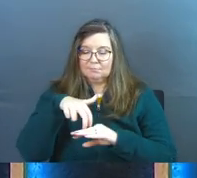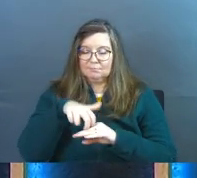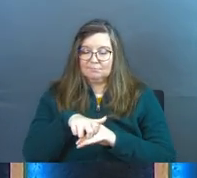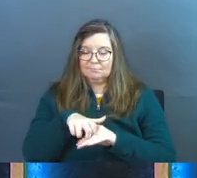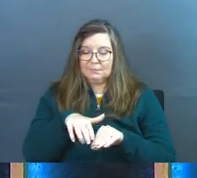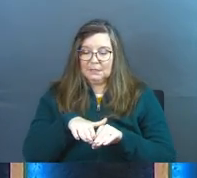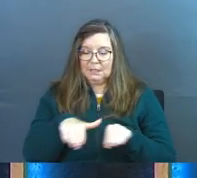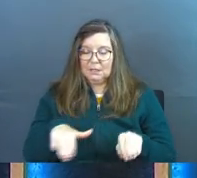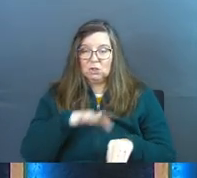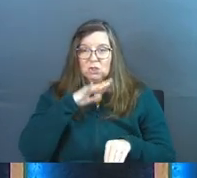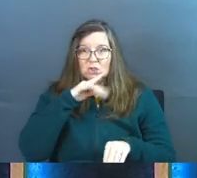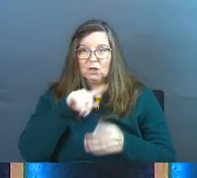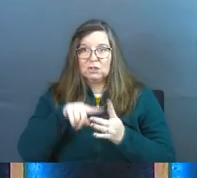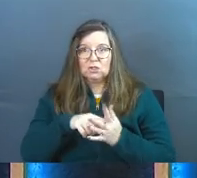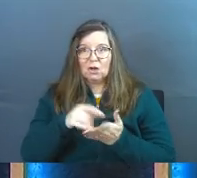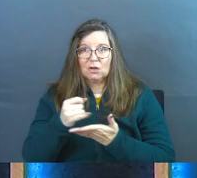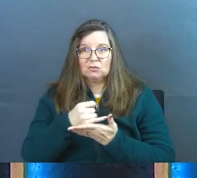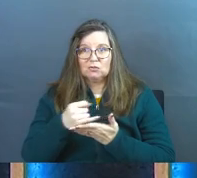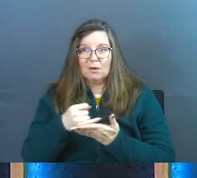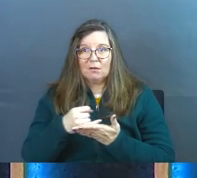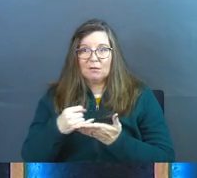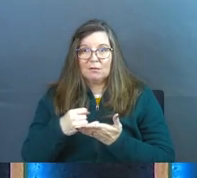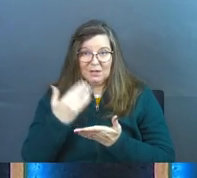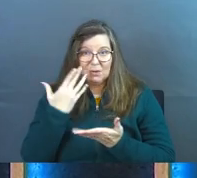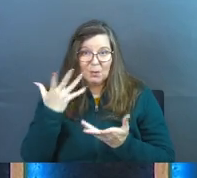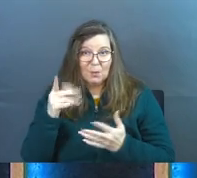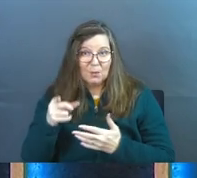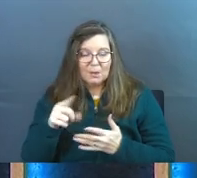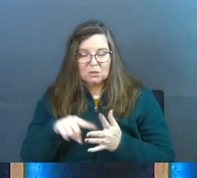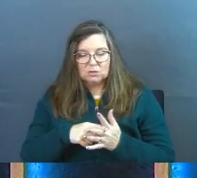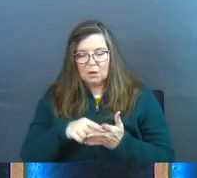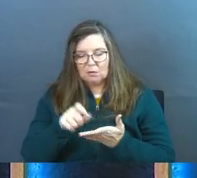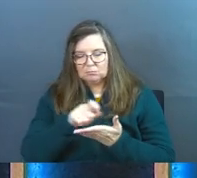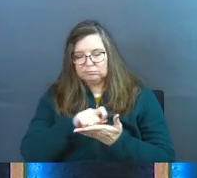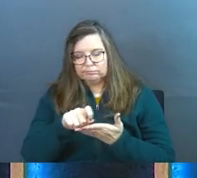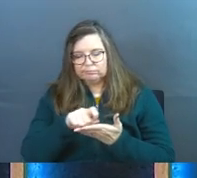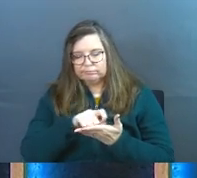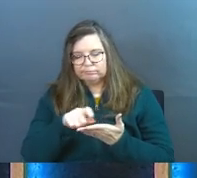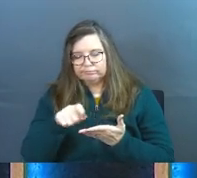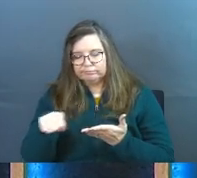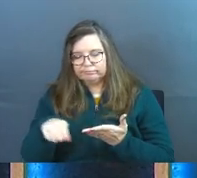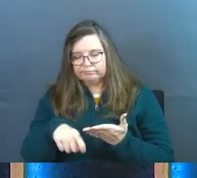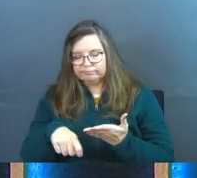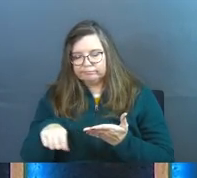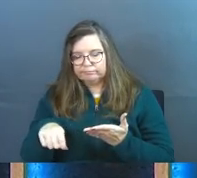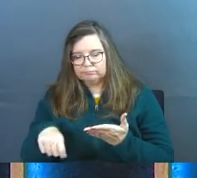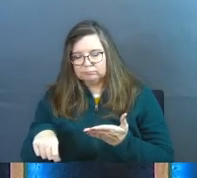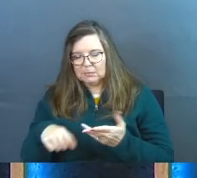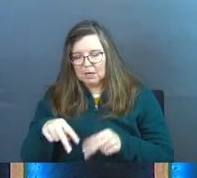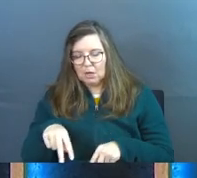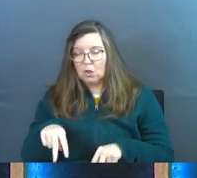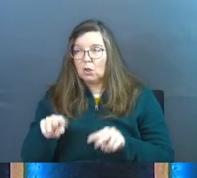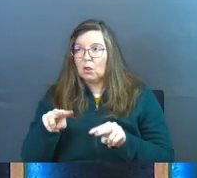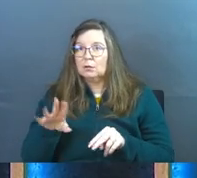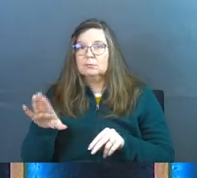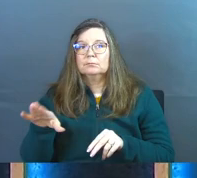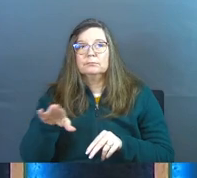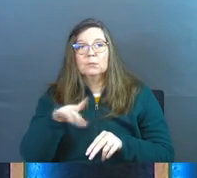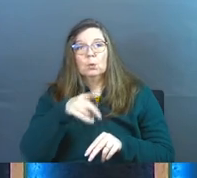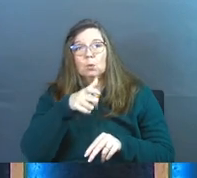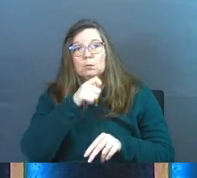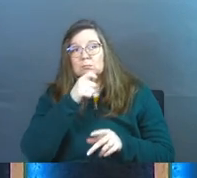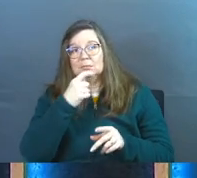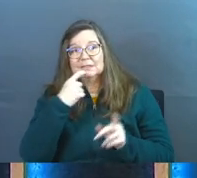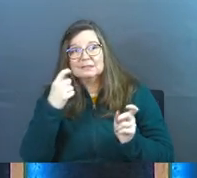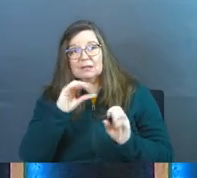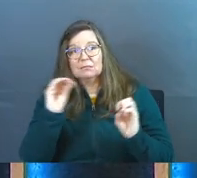he starts to write. And you know this. And he starts to write. And then he looks up at them and says, the one who is without